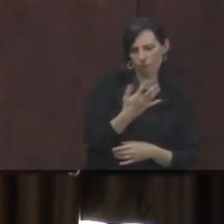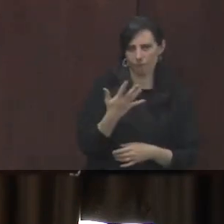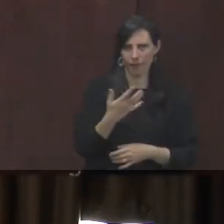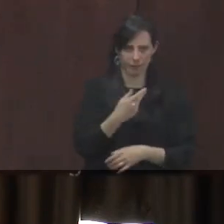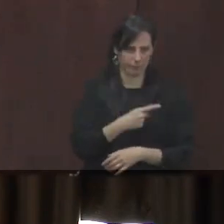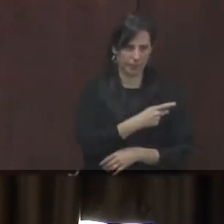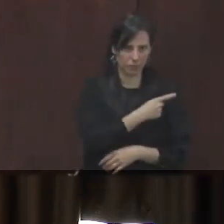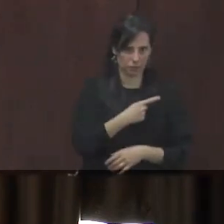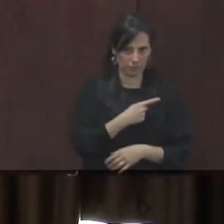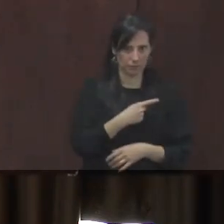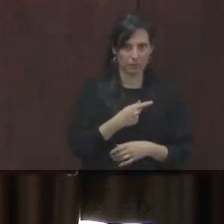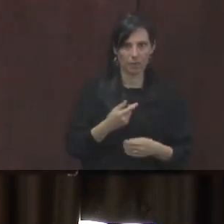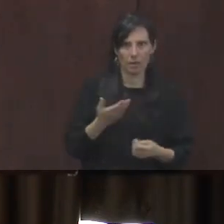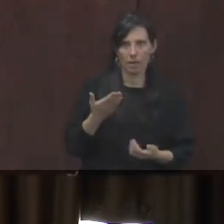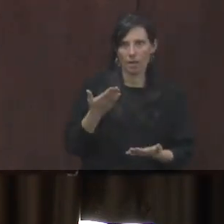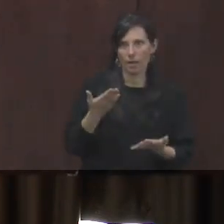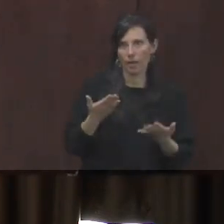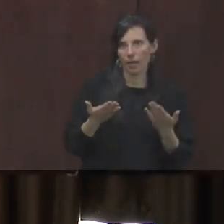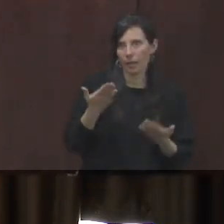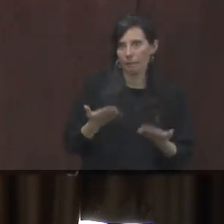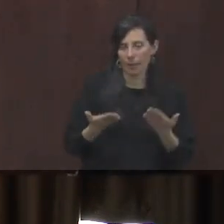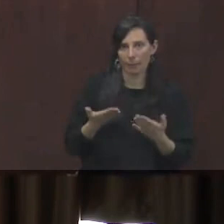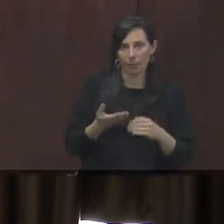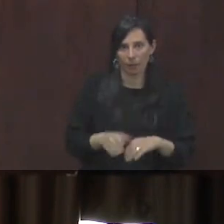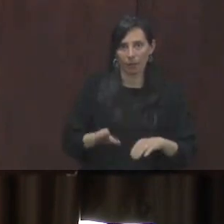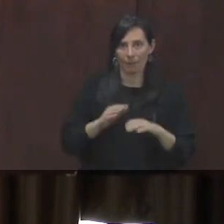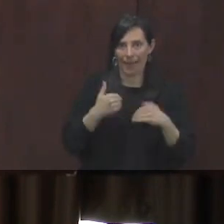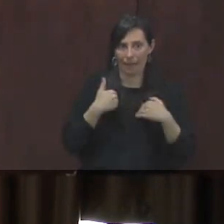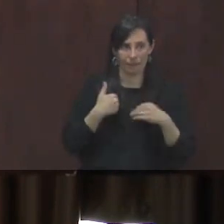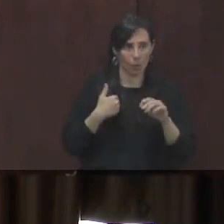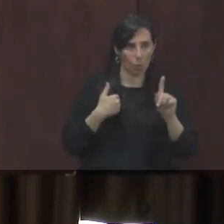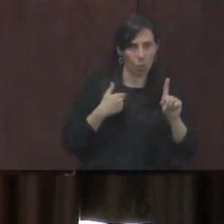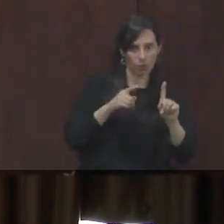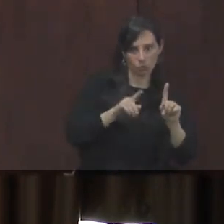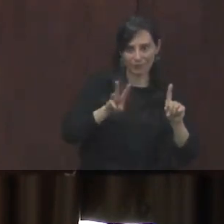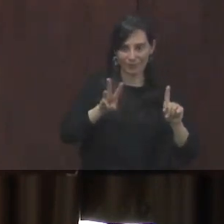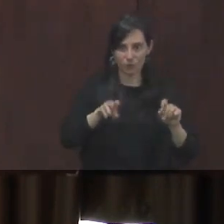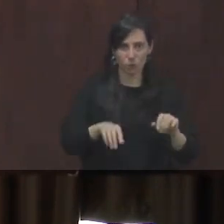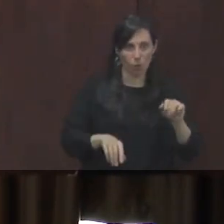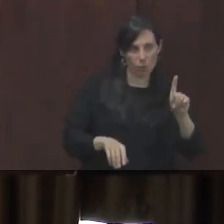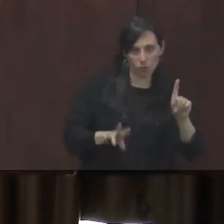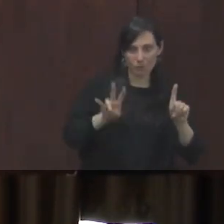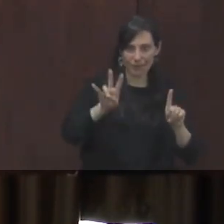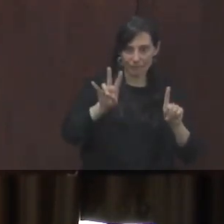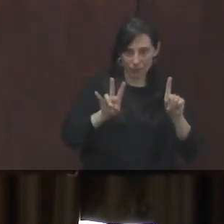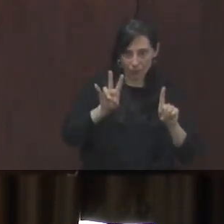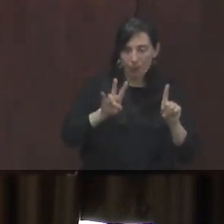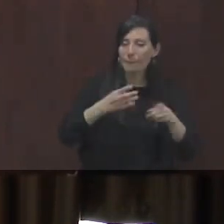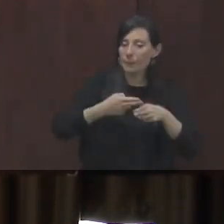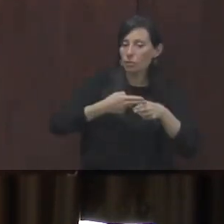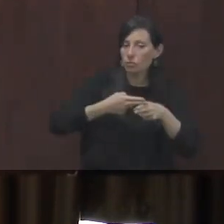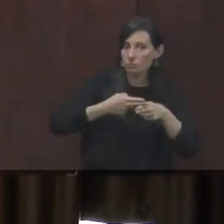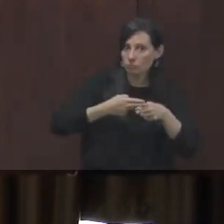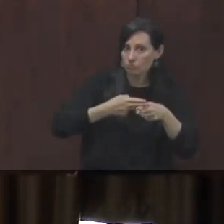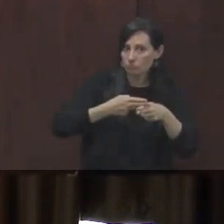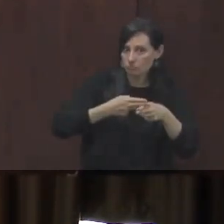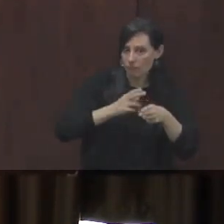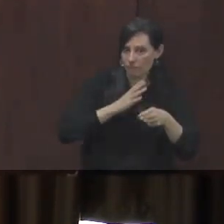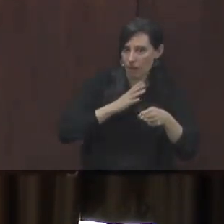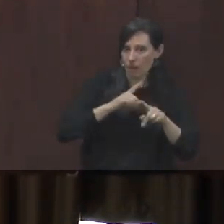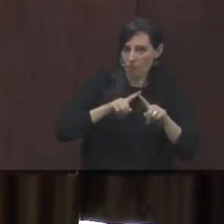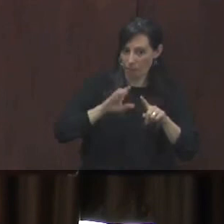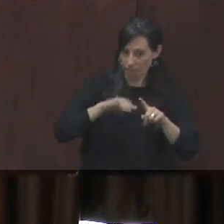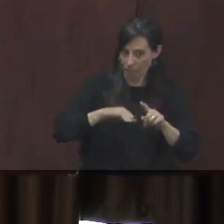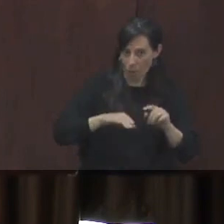of 6 staff members or extra patients, they're up to 1 to 6 or 1 to 7. While that may work for a short time, that's not a good long-term